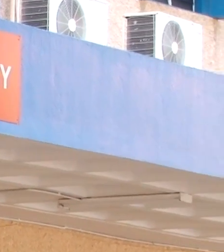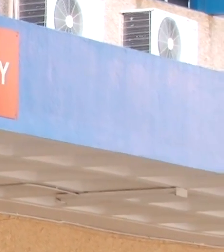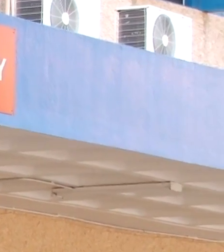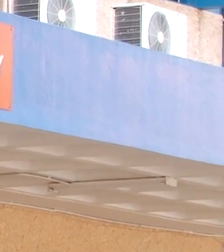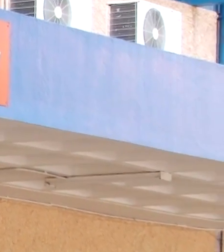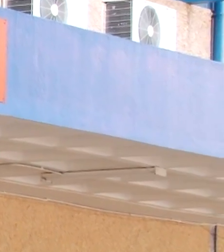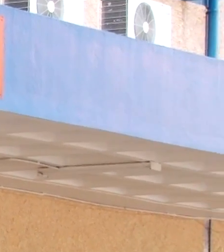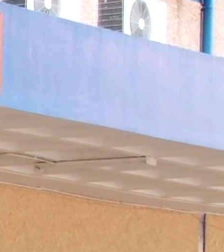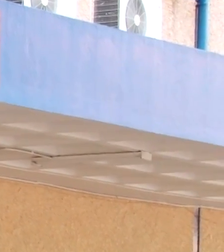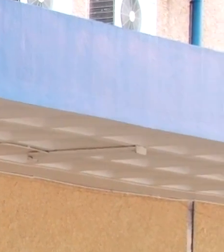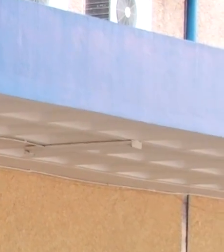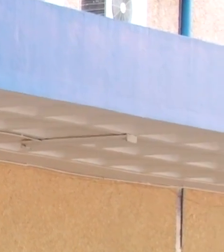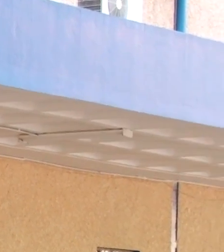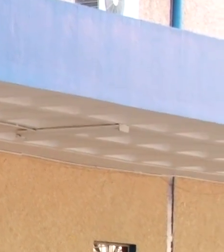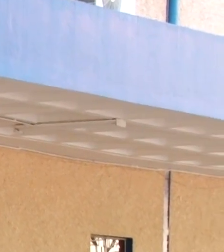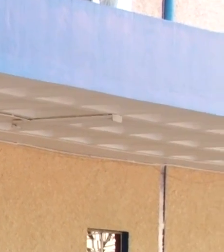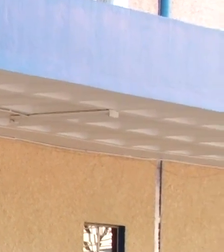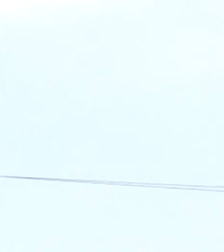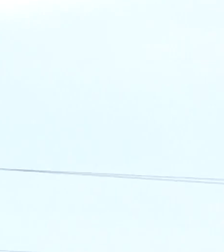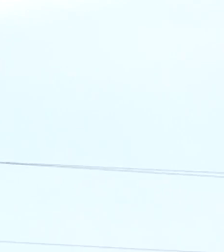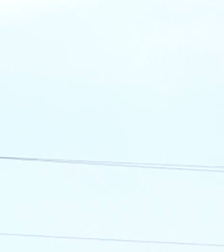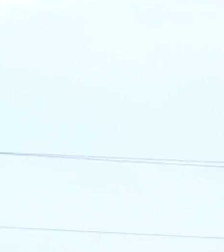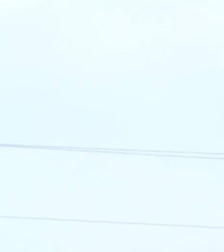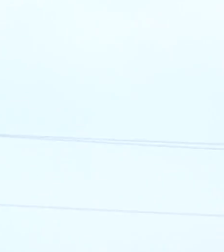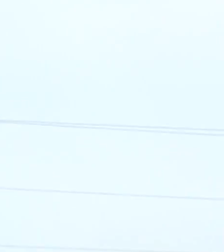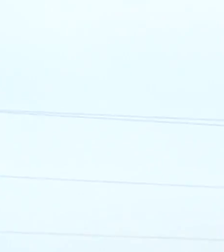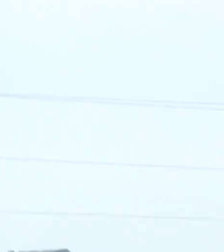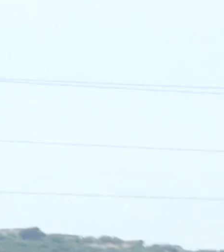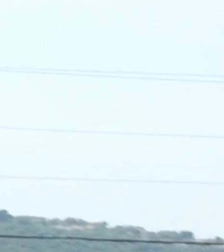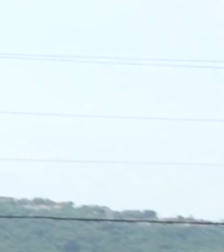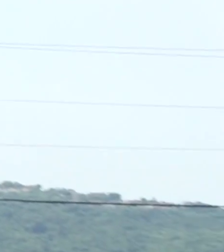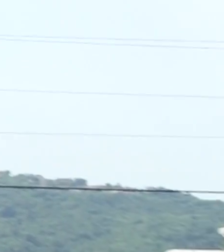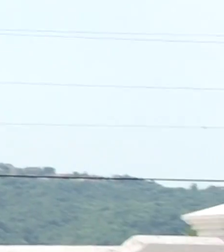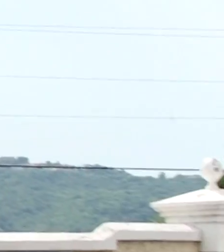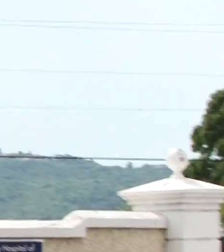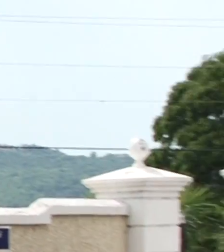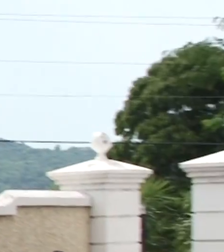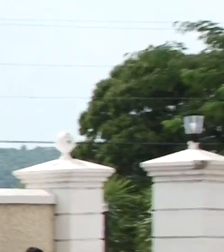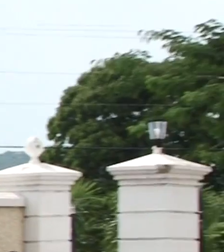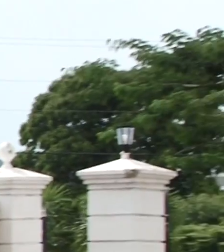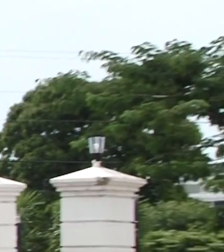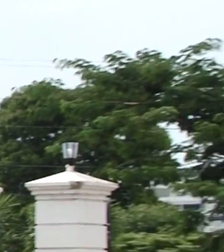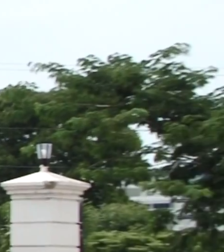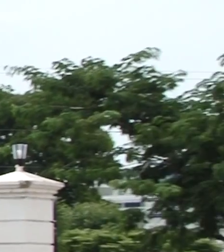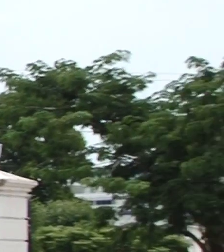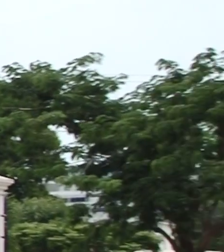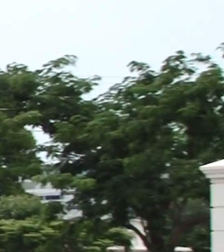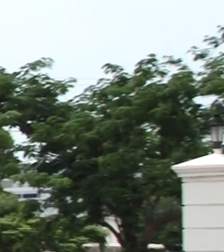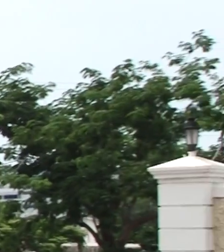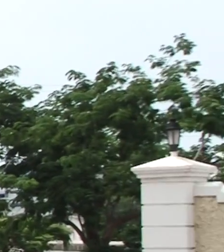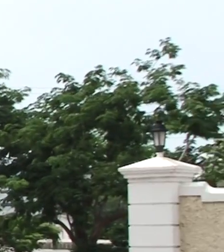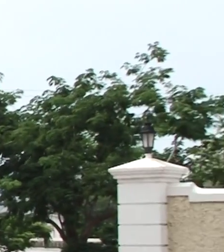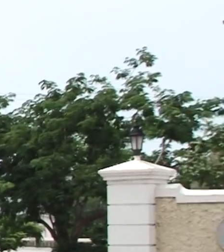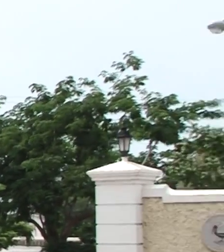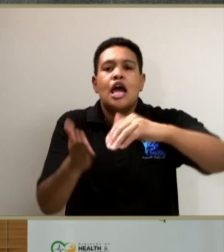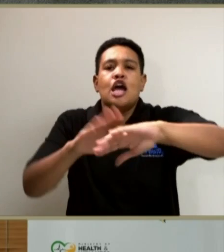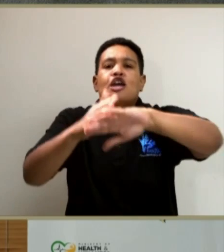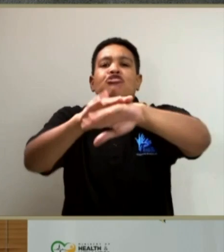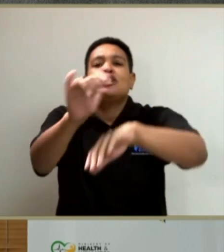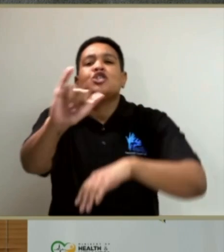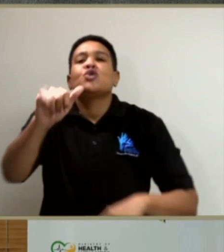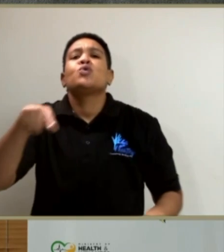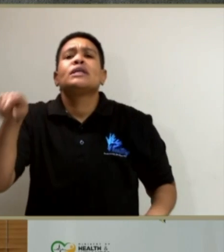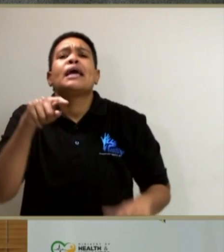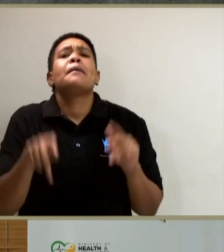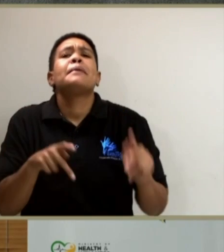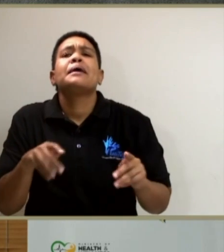of patients requiring high-flow oxygen, who require up to 60 liters of the gas per minute, has been on the rise. And these